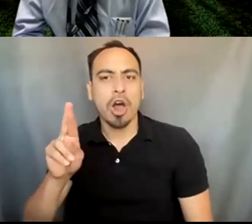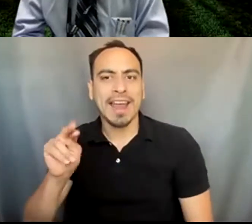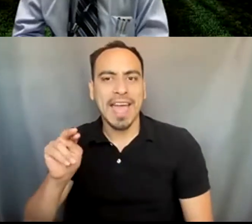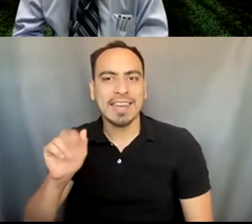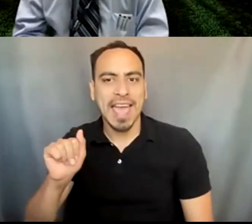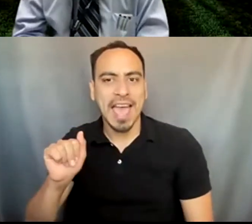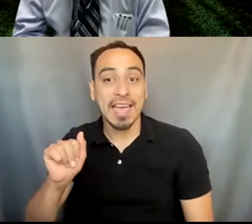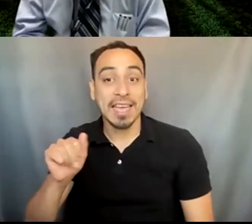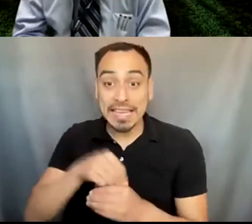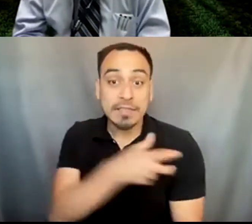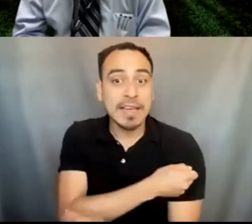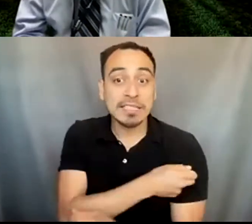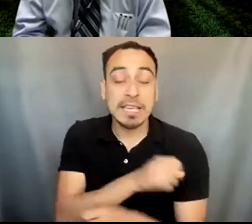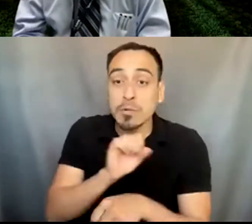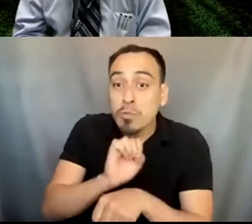away.